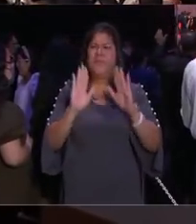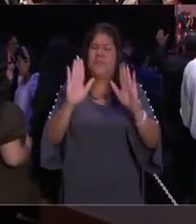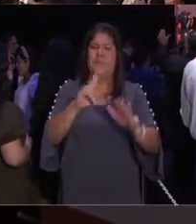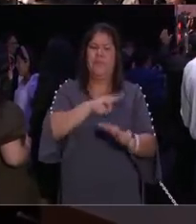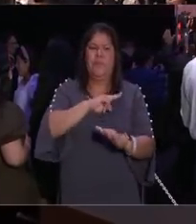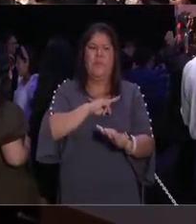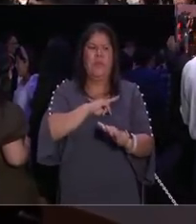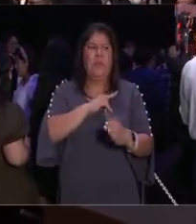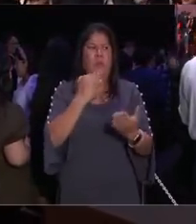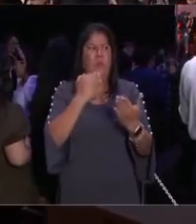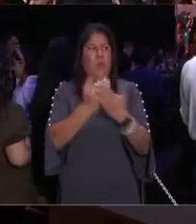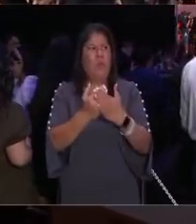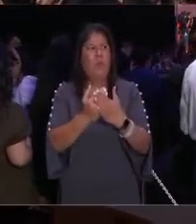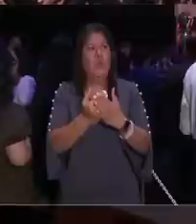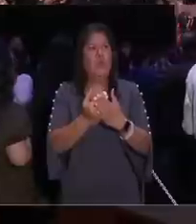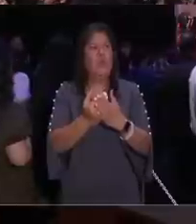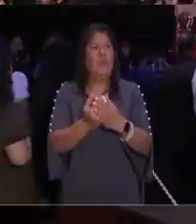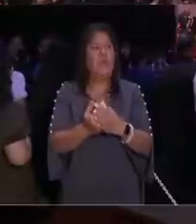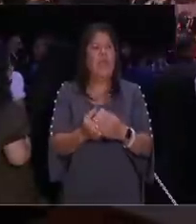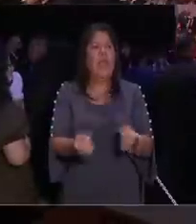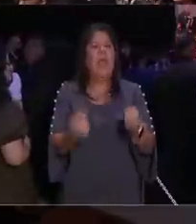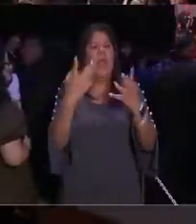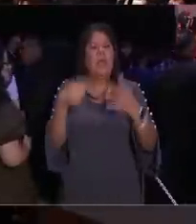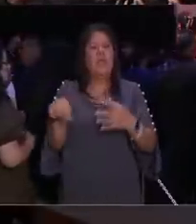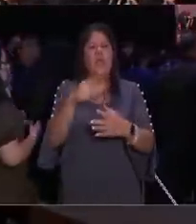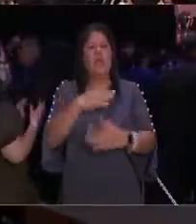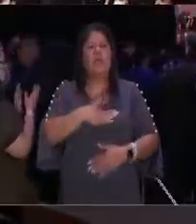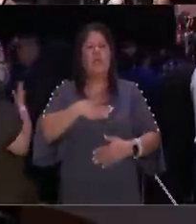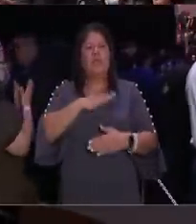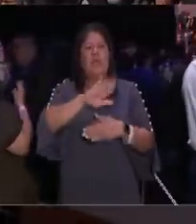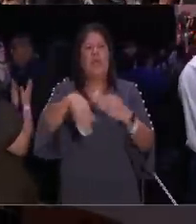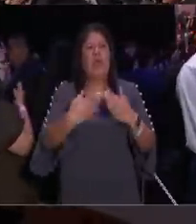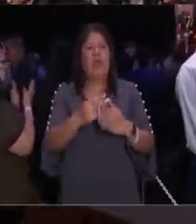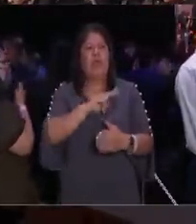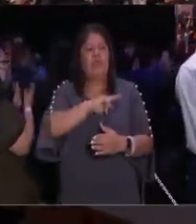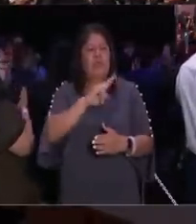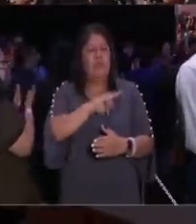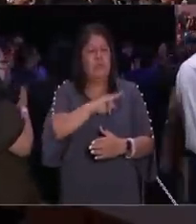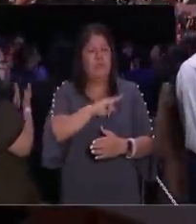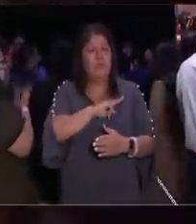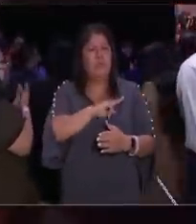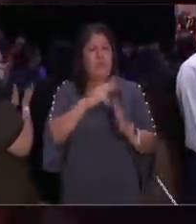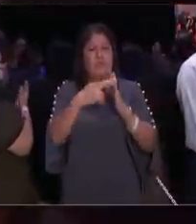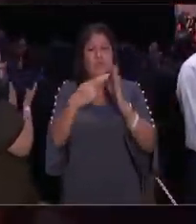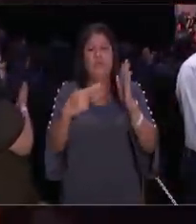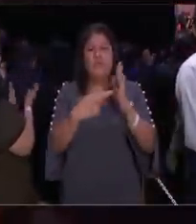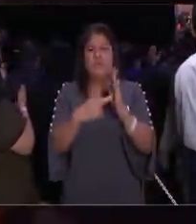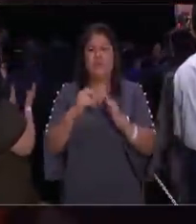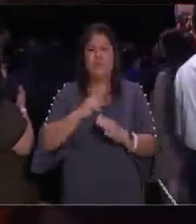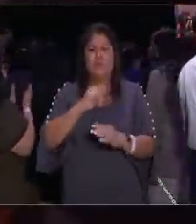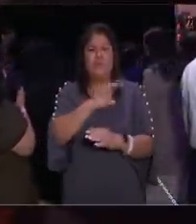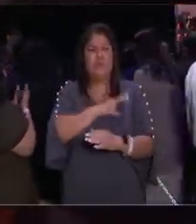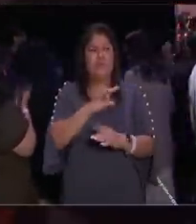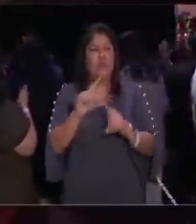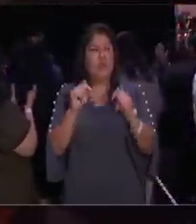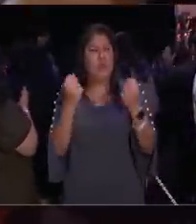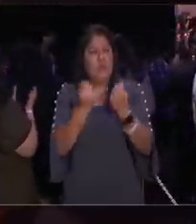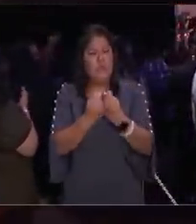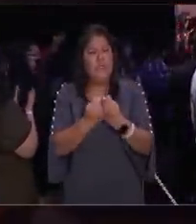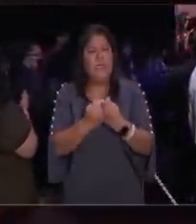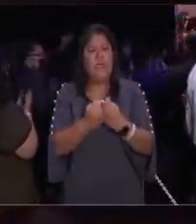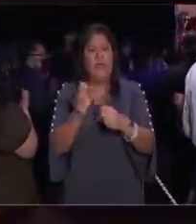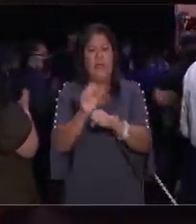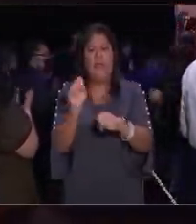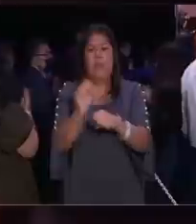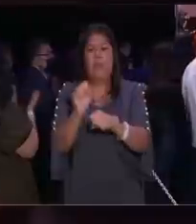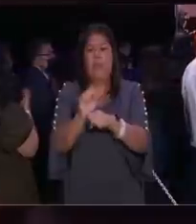ushers that have been so great. How many of you appreciate all of our ushers, our registration team? They've